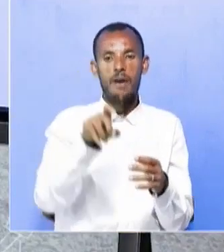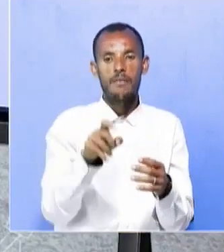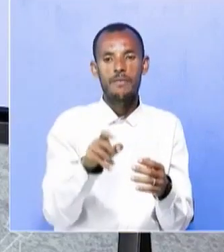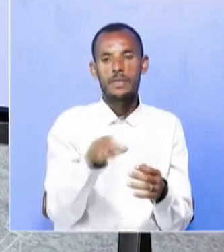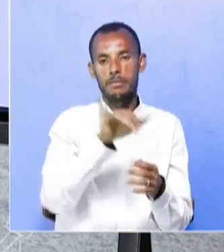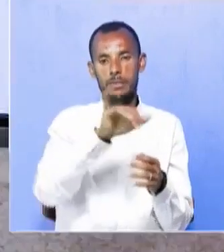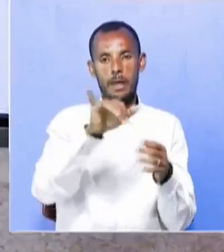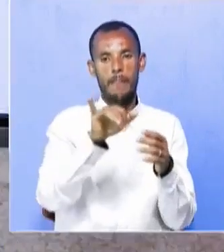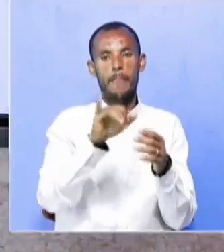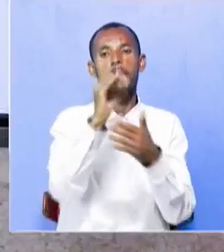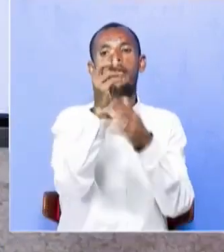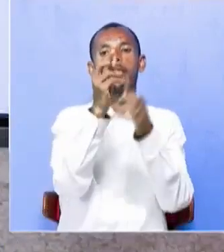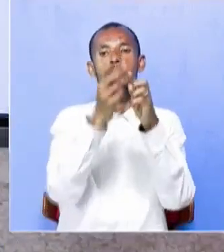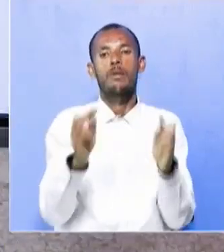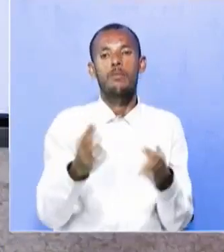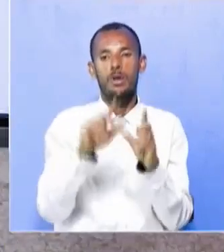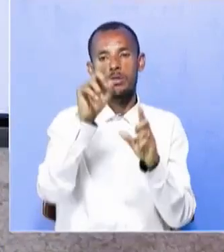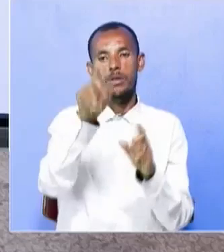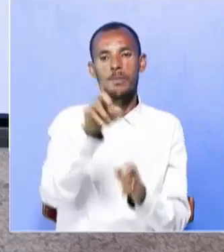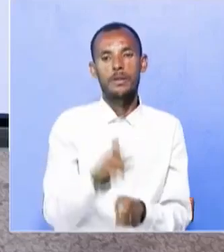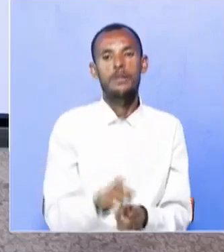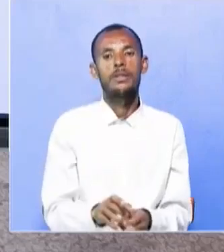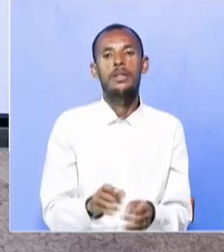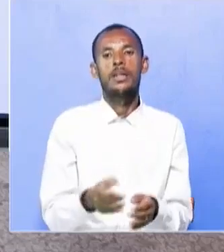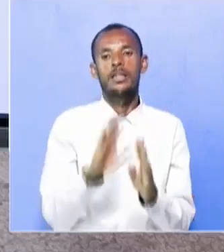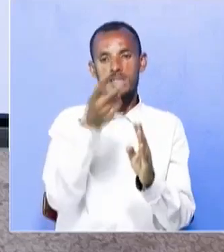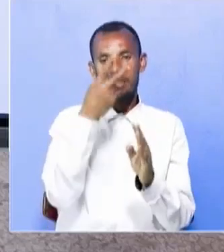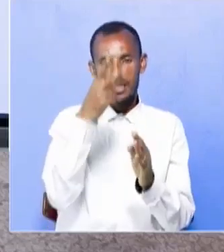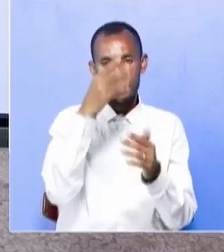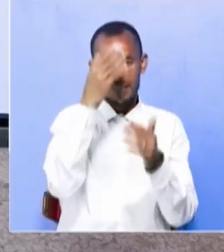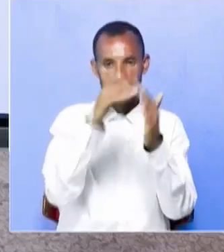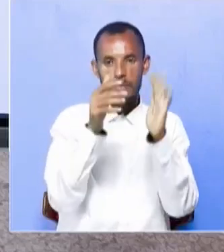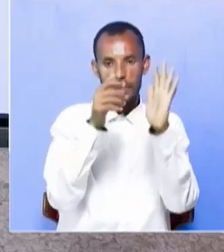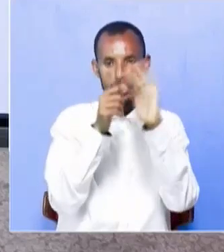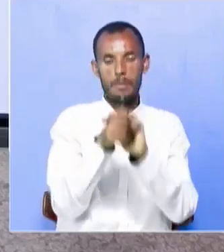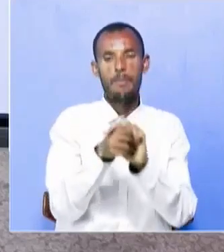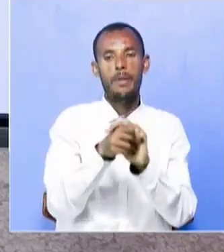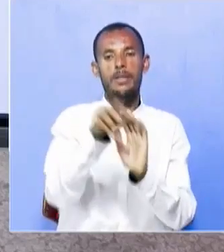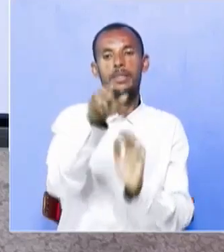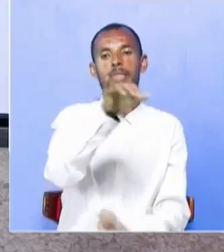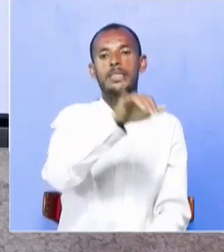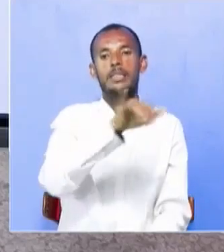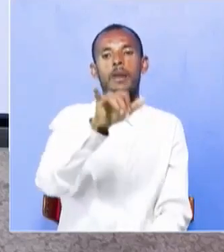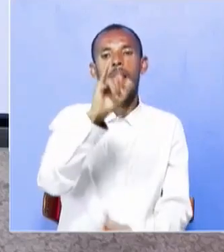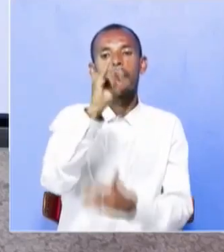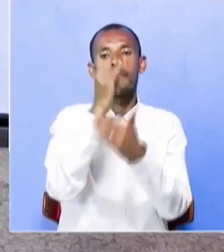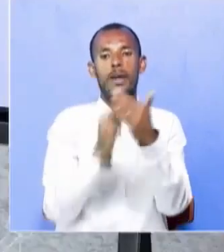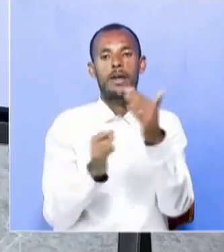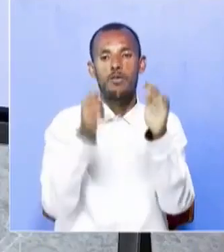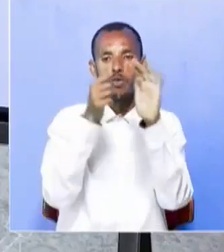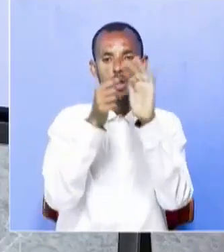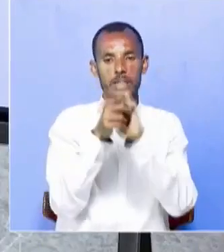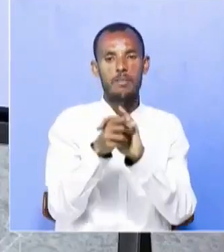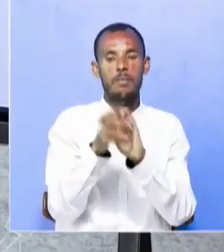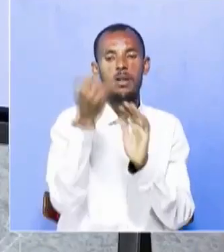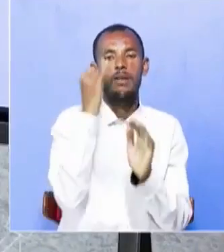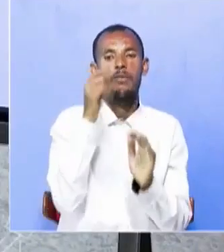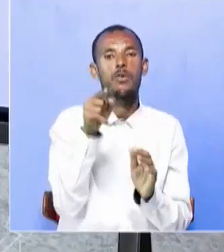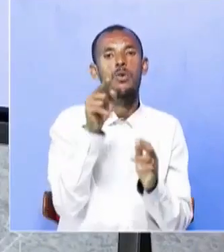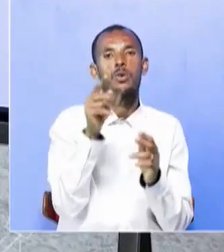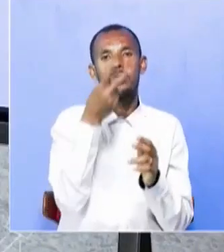shape. So now let's see some examples of similar figures. For example, if you